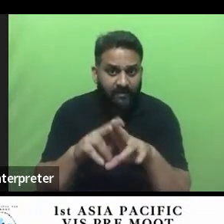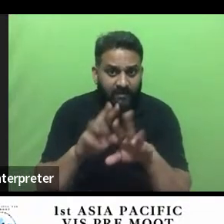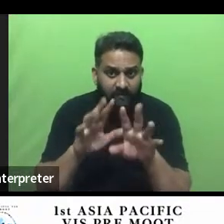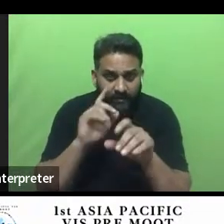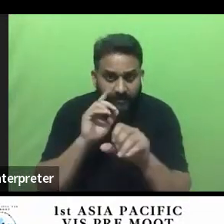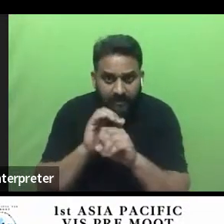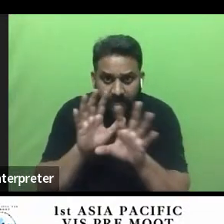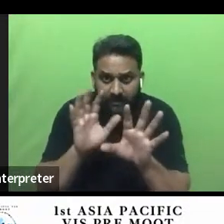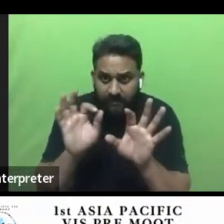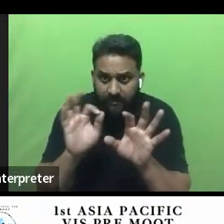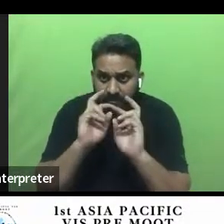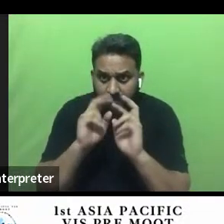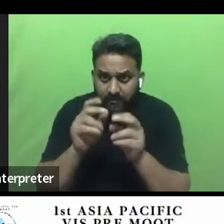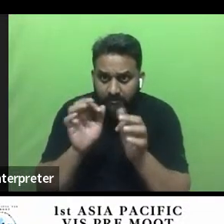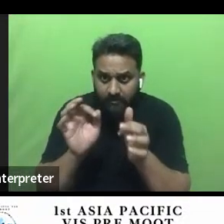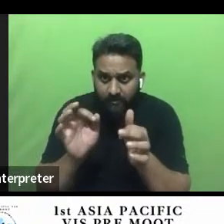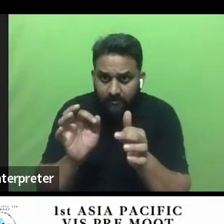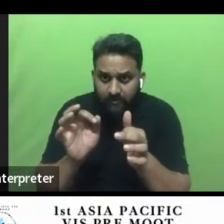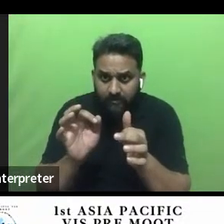your question, Madam Arbitrator.